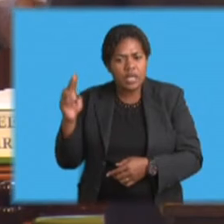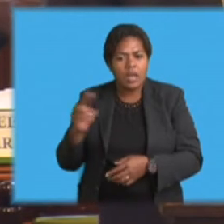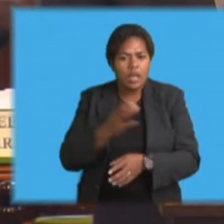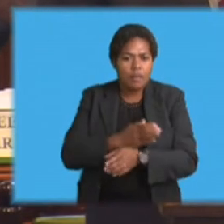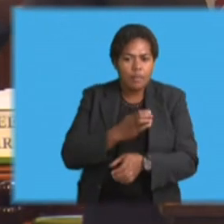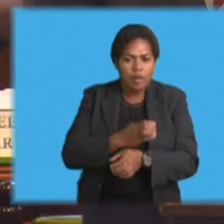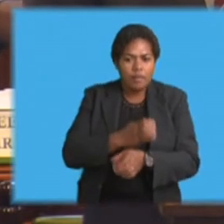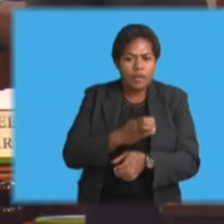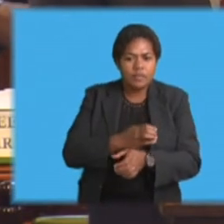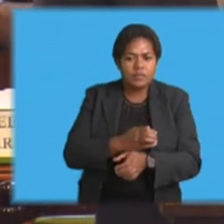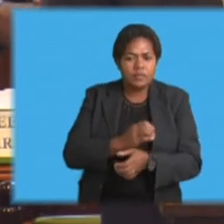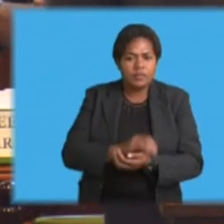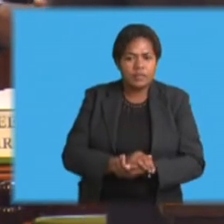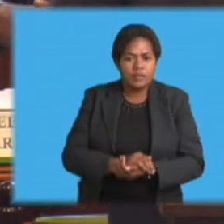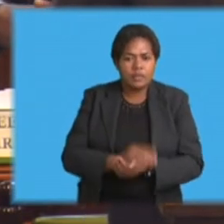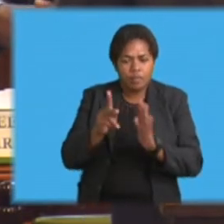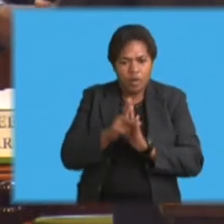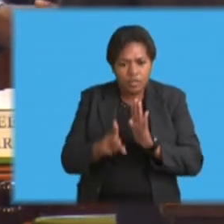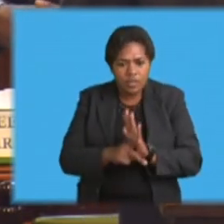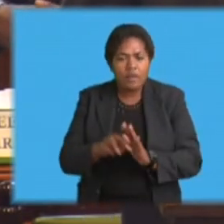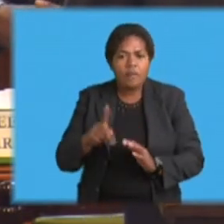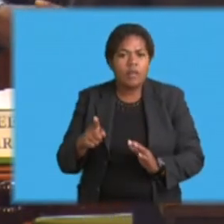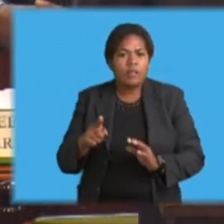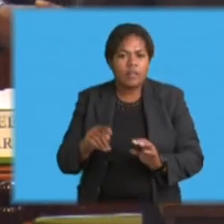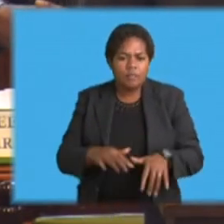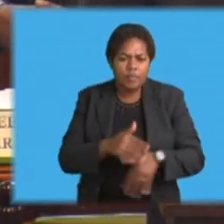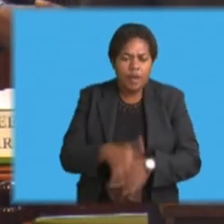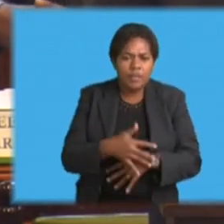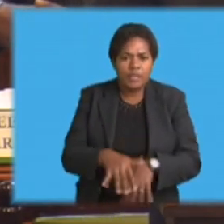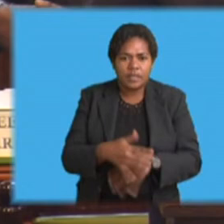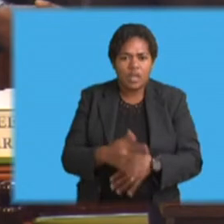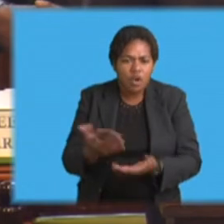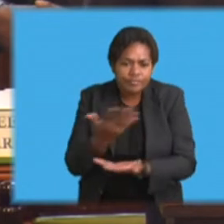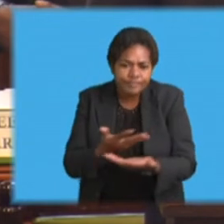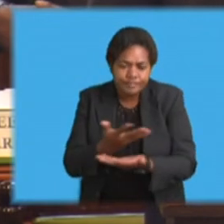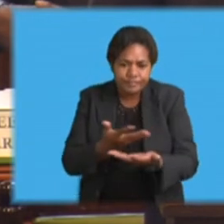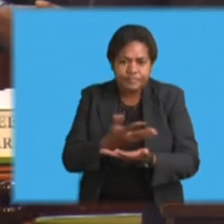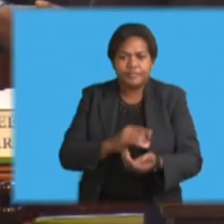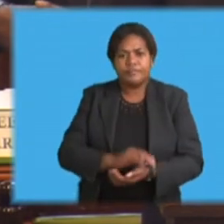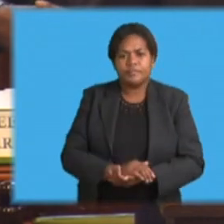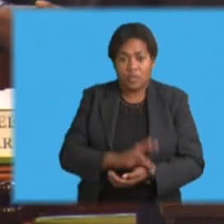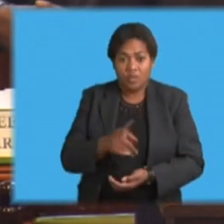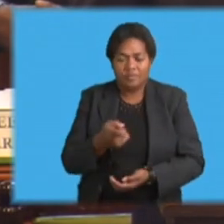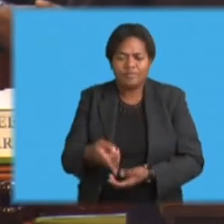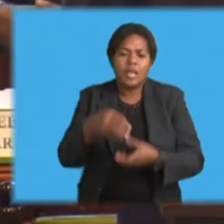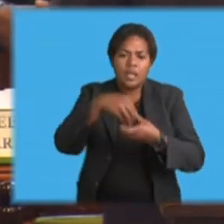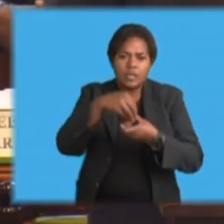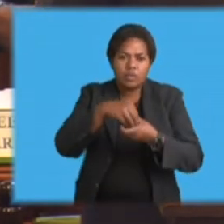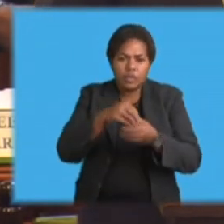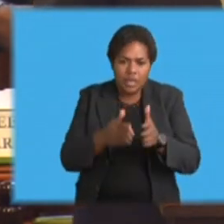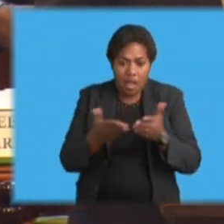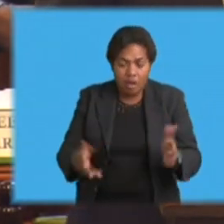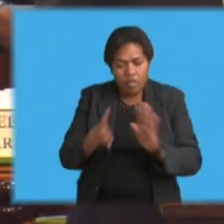currently finalizing after public consultations around the country. Those consultations have been concluded, and now